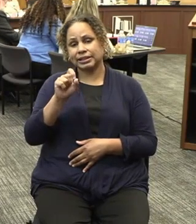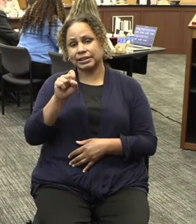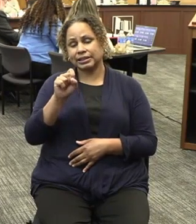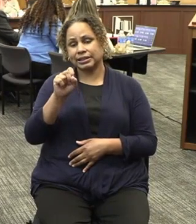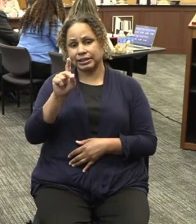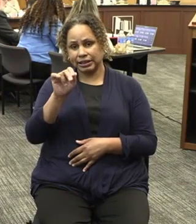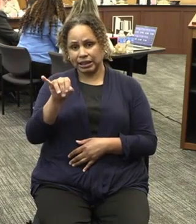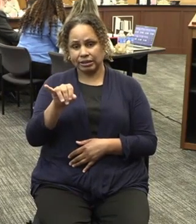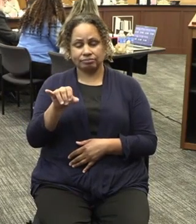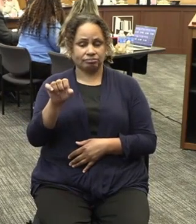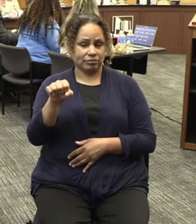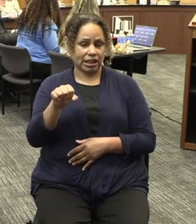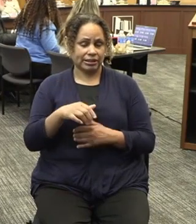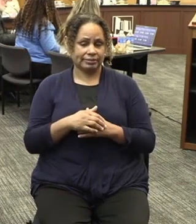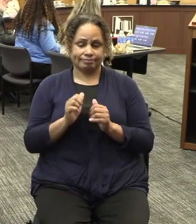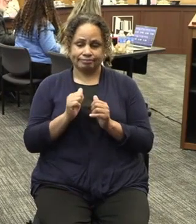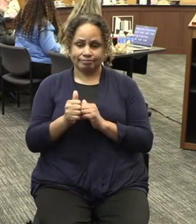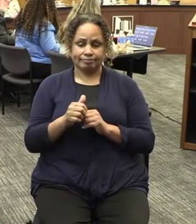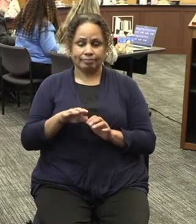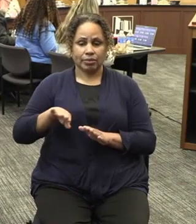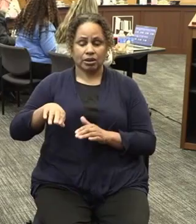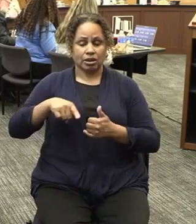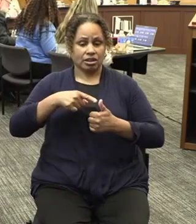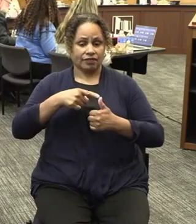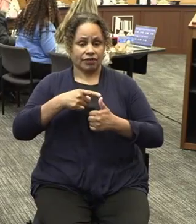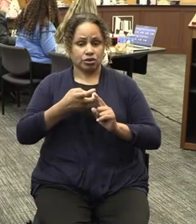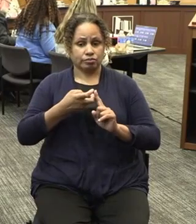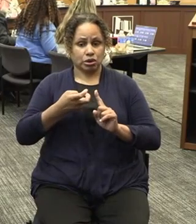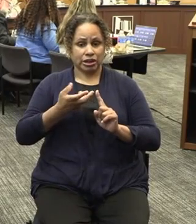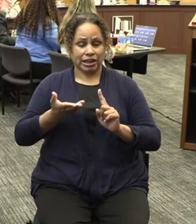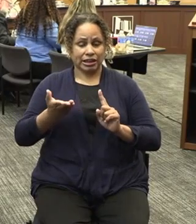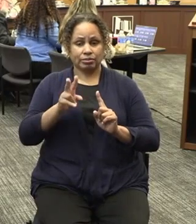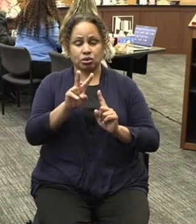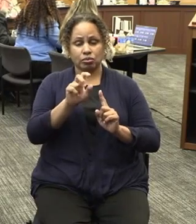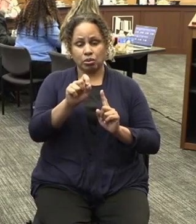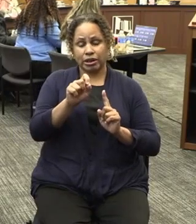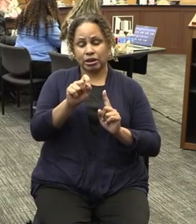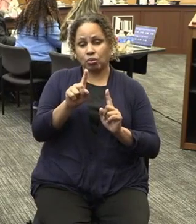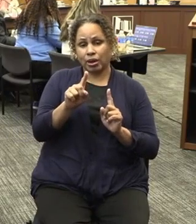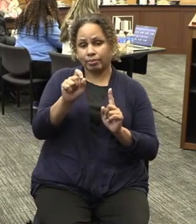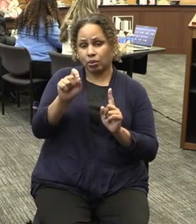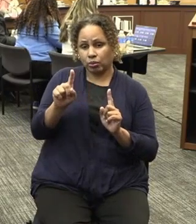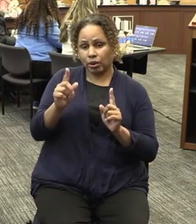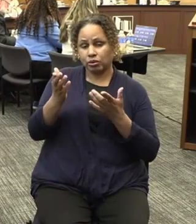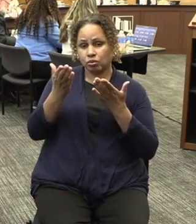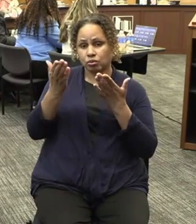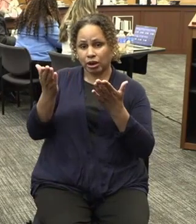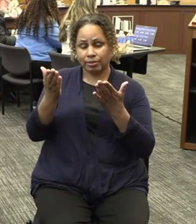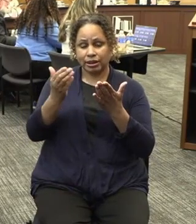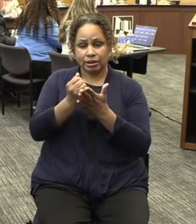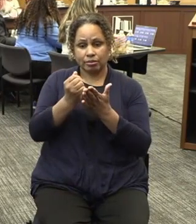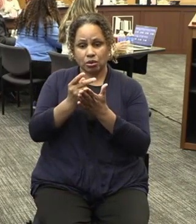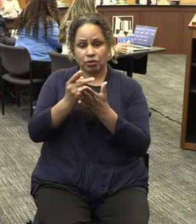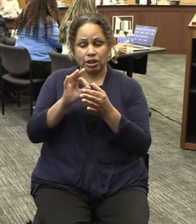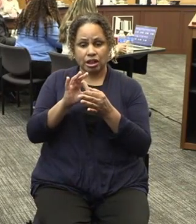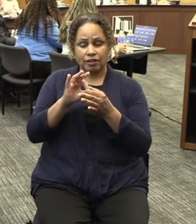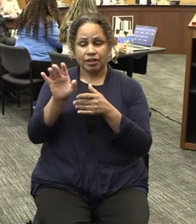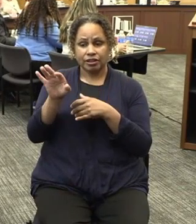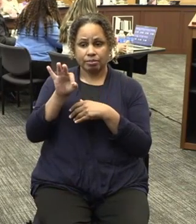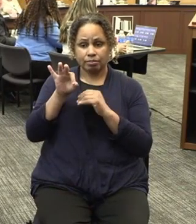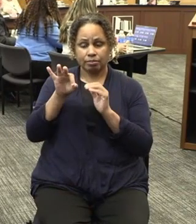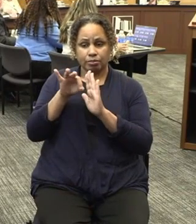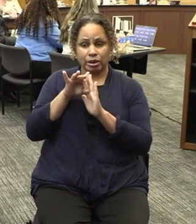carried. first pulled item is 2.1.1, recommending the approval of appointment of one full-time assistant professor